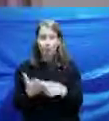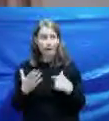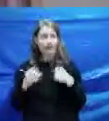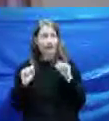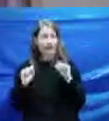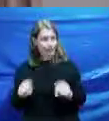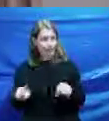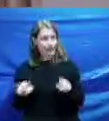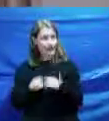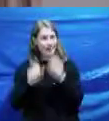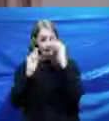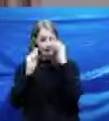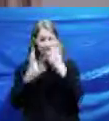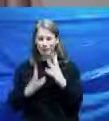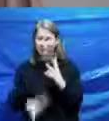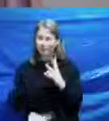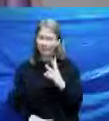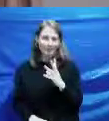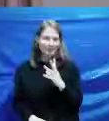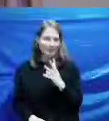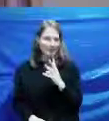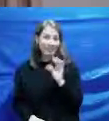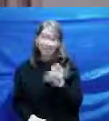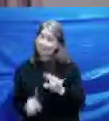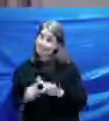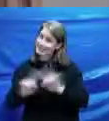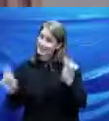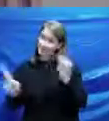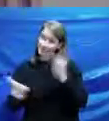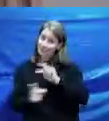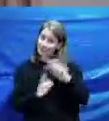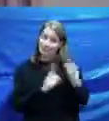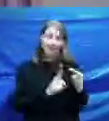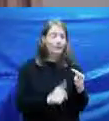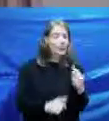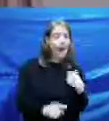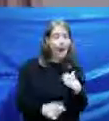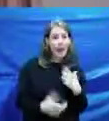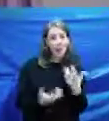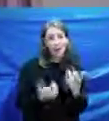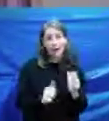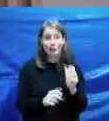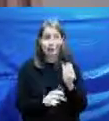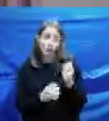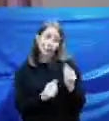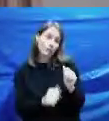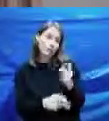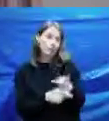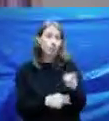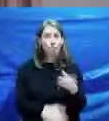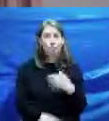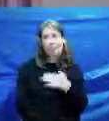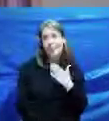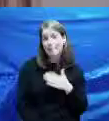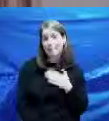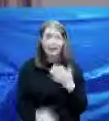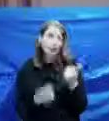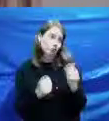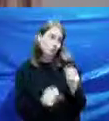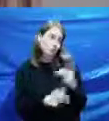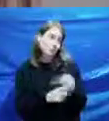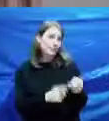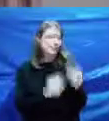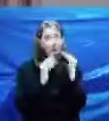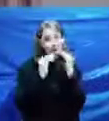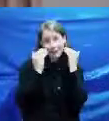than, you know, I keep you happy, I make sure, you know, you're smiling every day, that you're not too frustrated, and not to say that I expect everybody to be